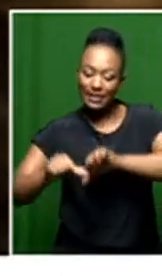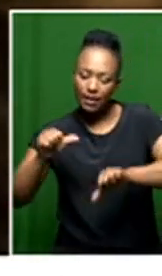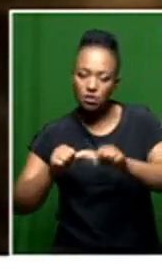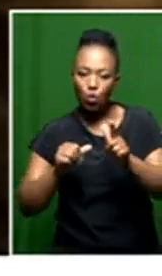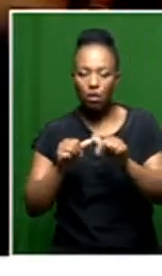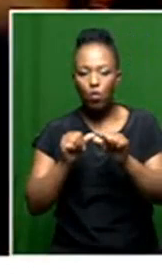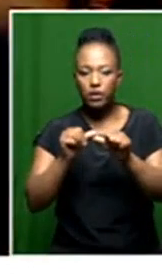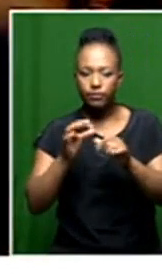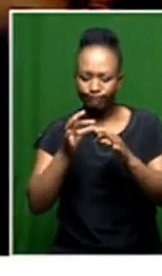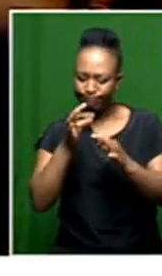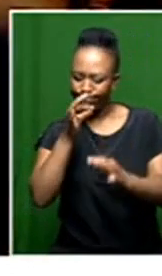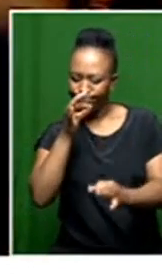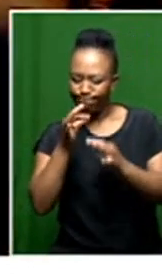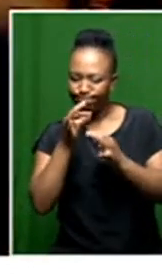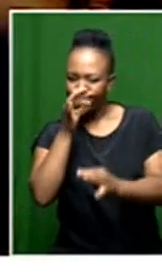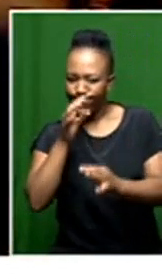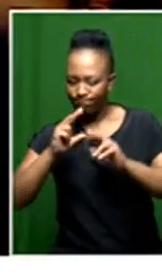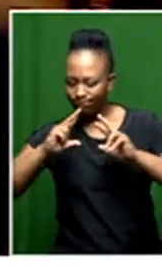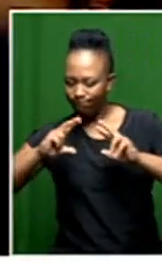now. So just speaking of